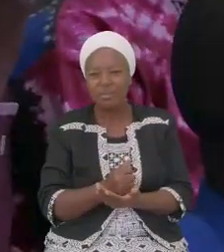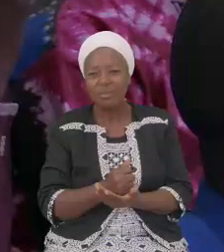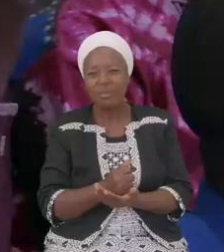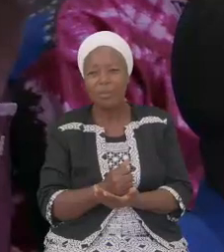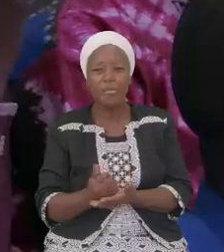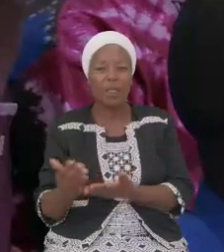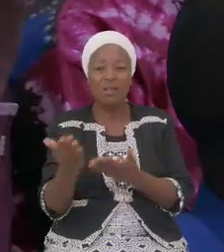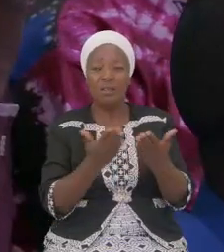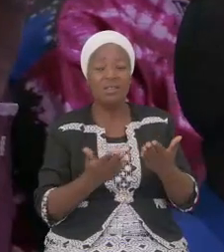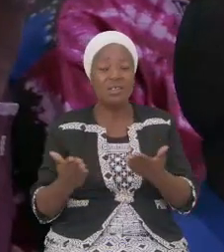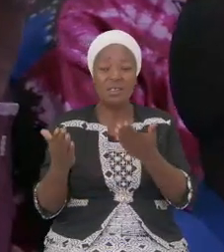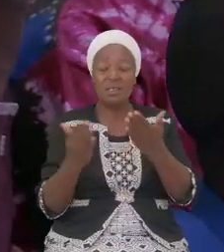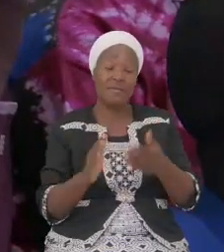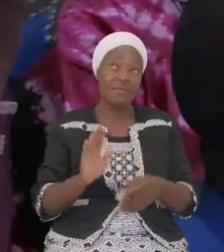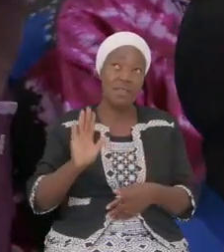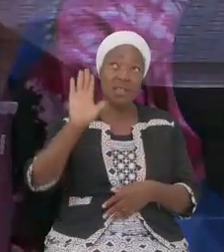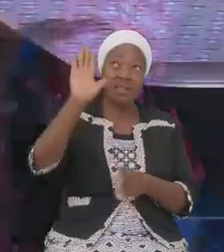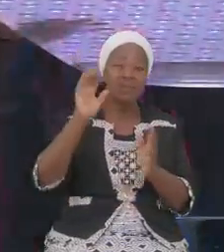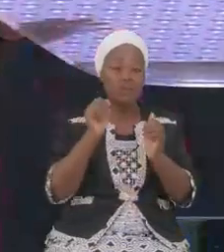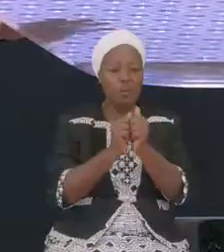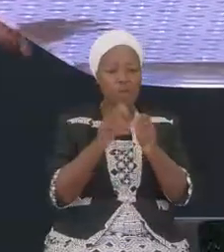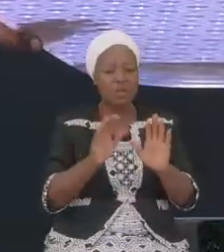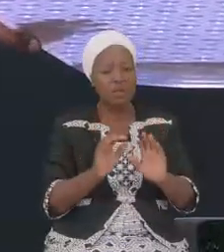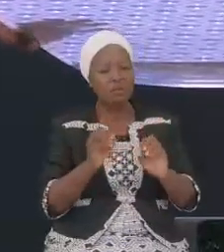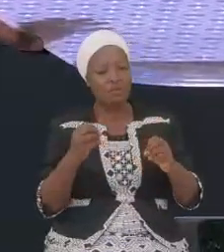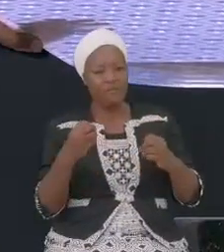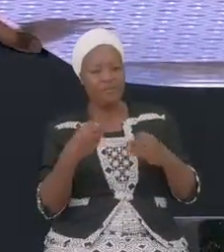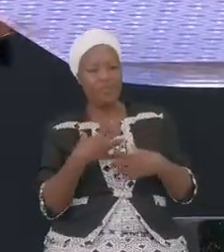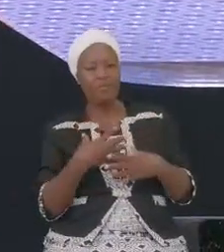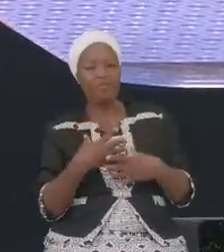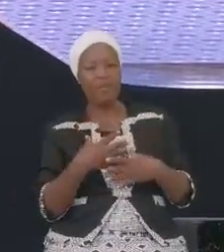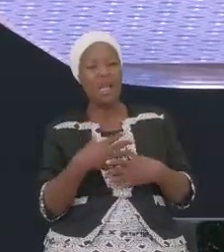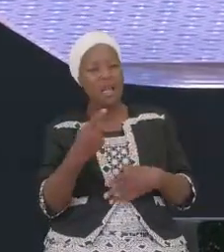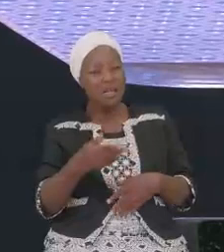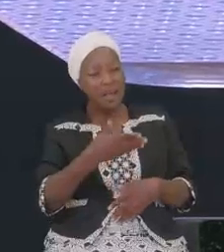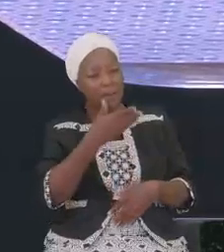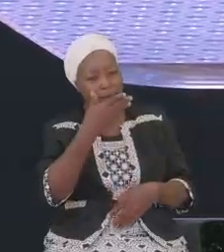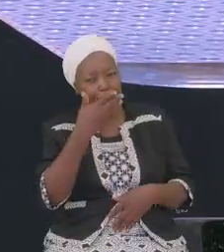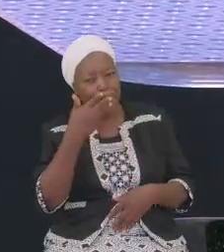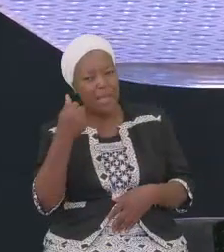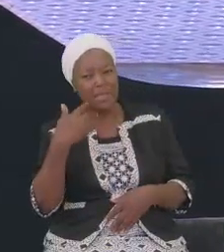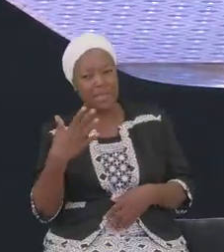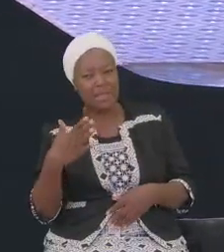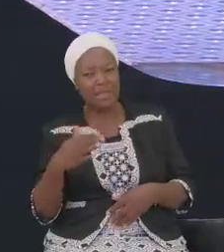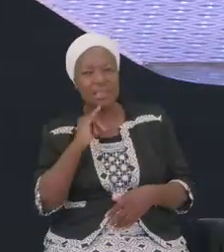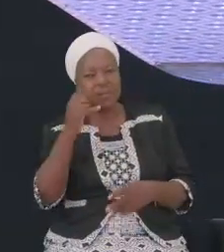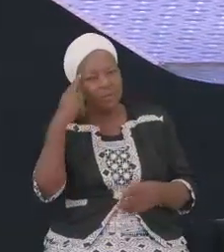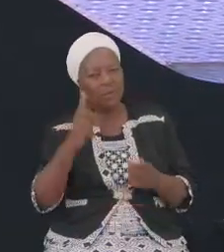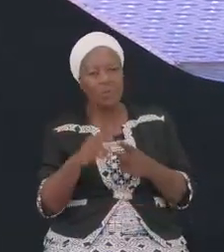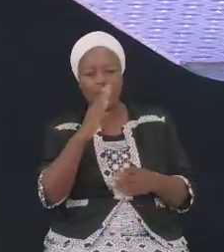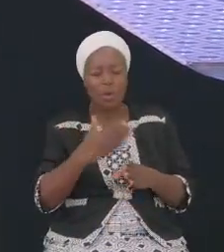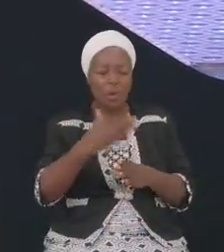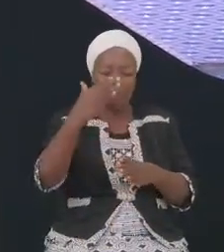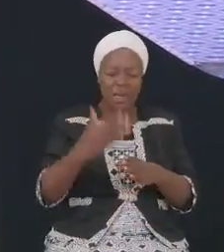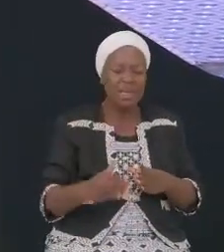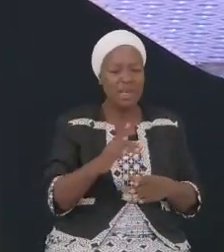Serve him without fear. The best thing is for you to be totally free